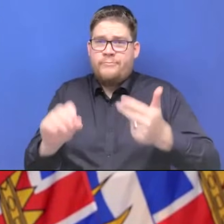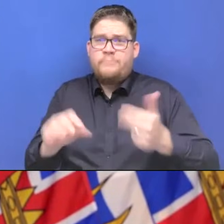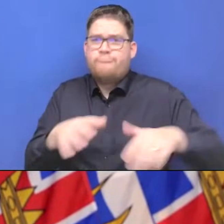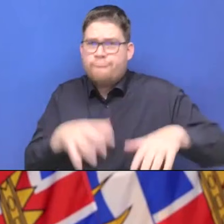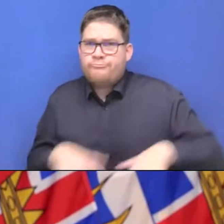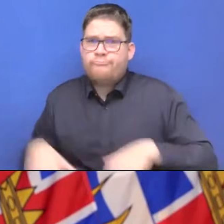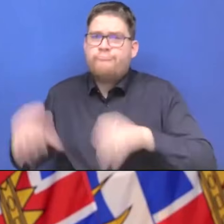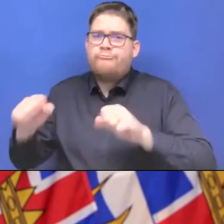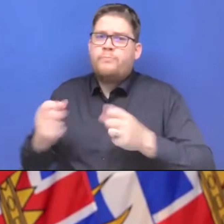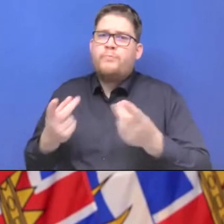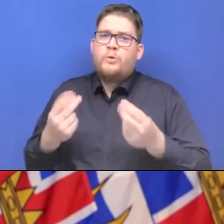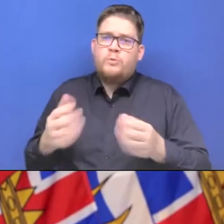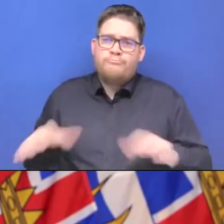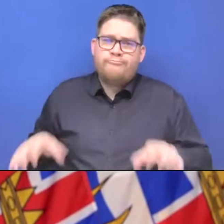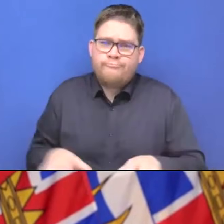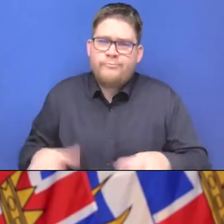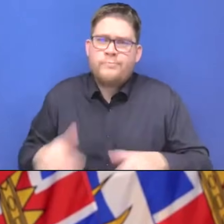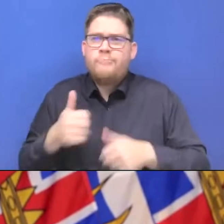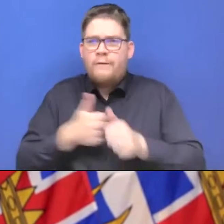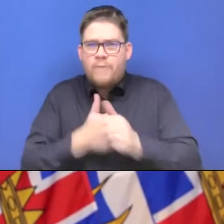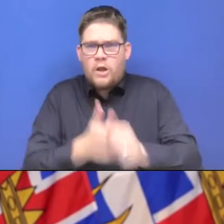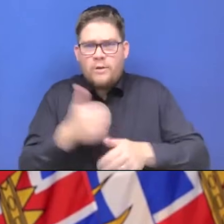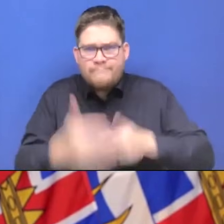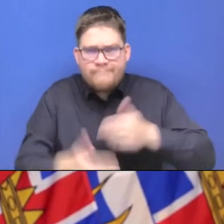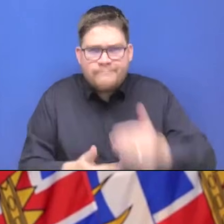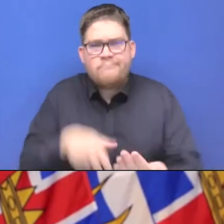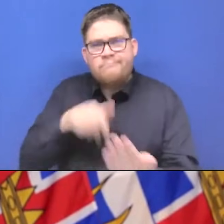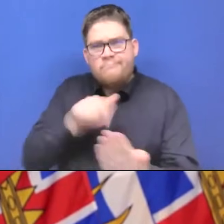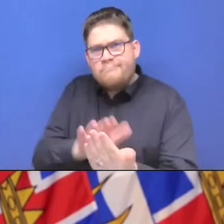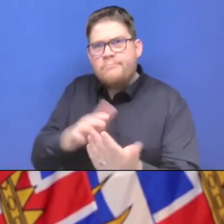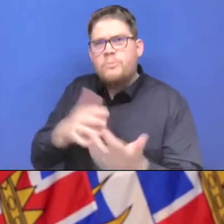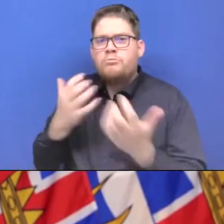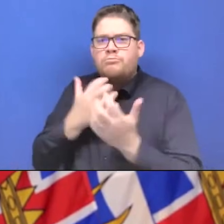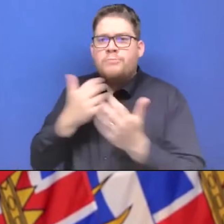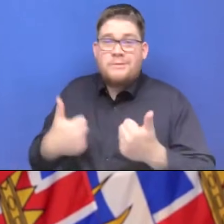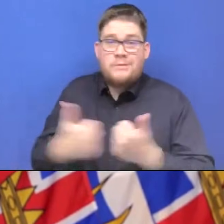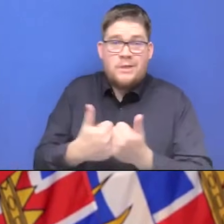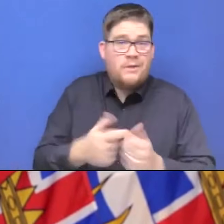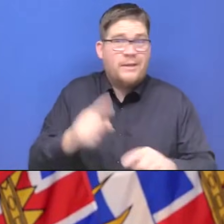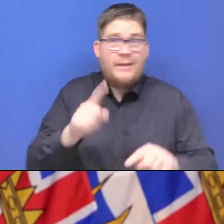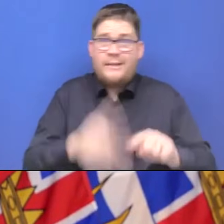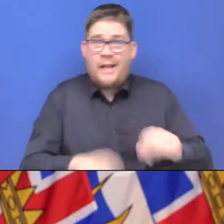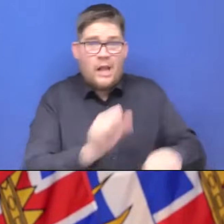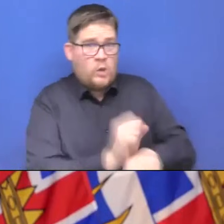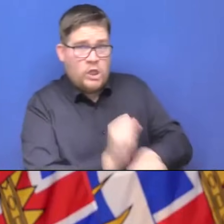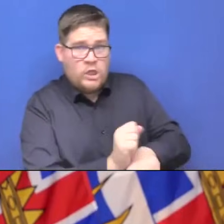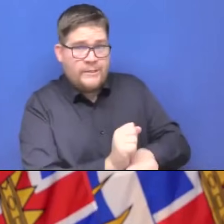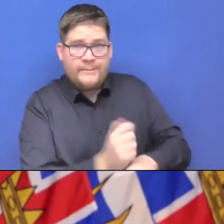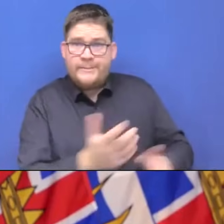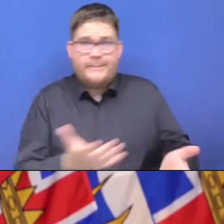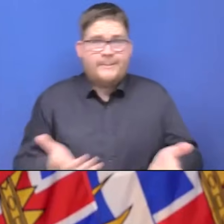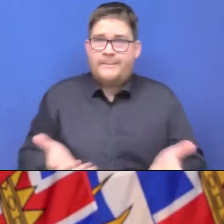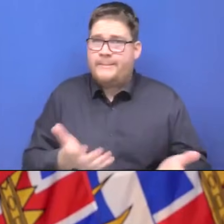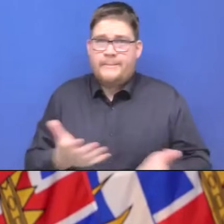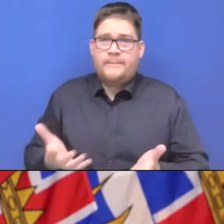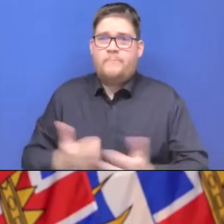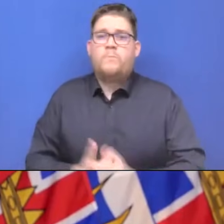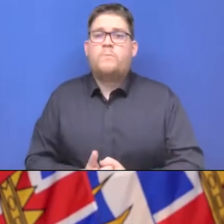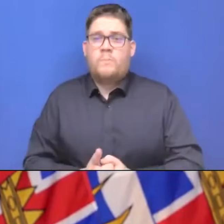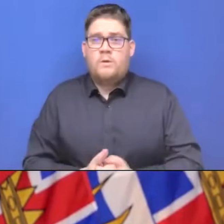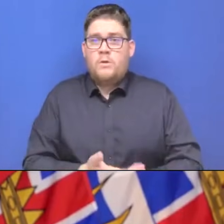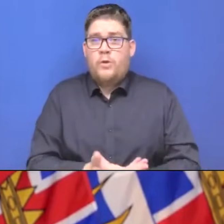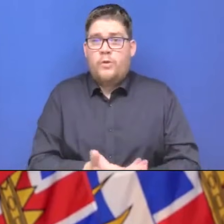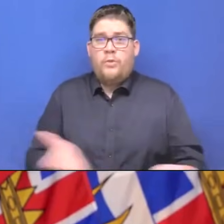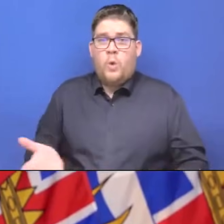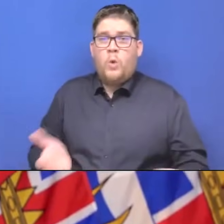to deal with the challenges presented by this. I would say that the numbers are made up of all those who've worked at least one day. So there's a